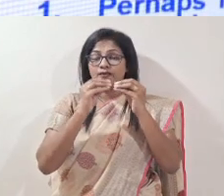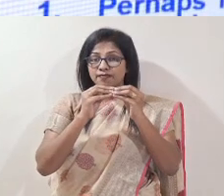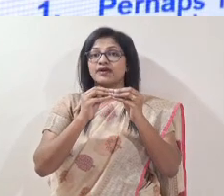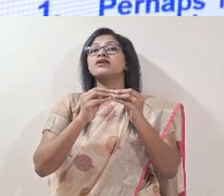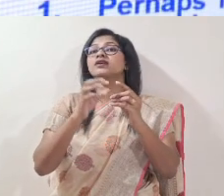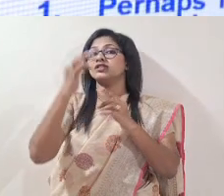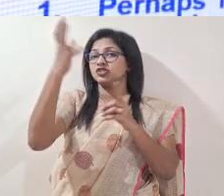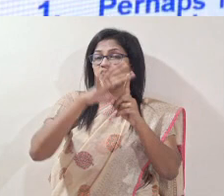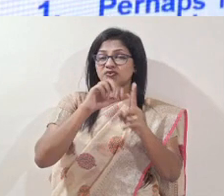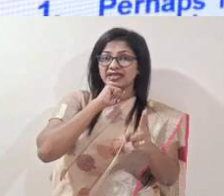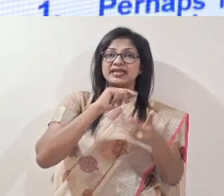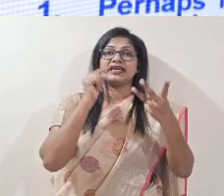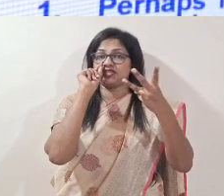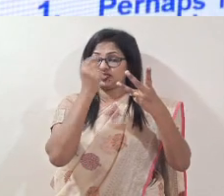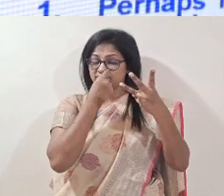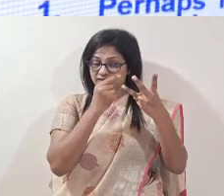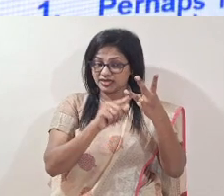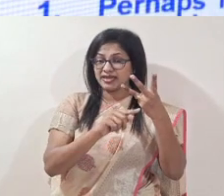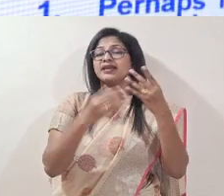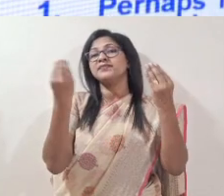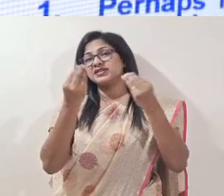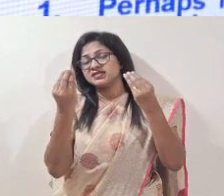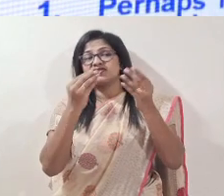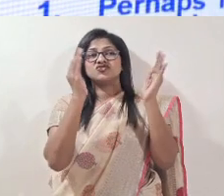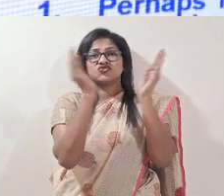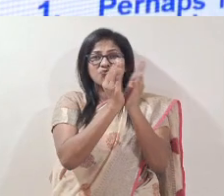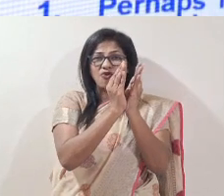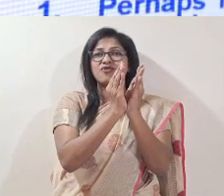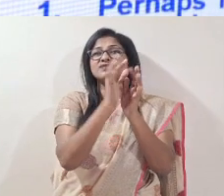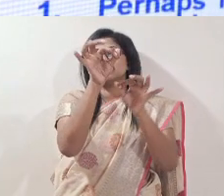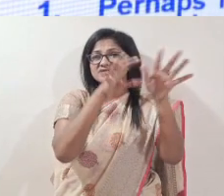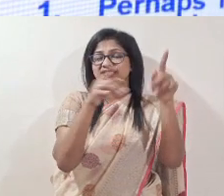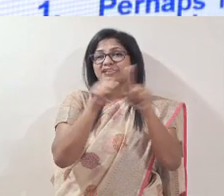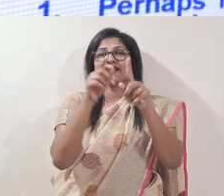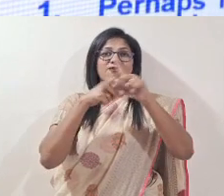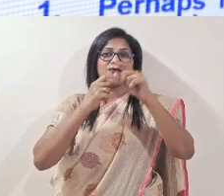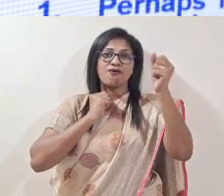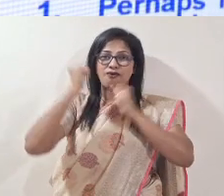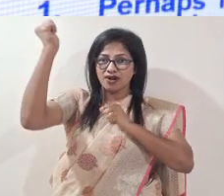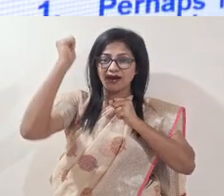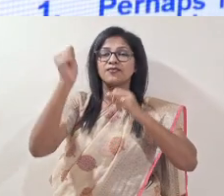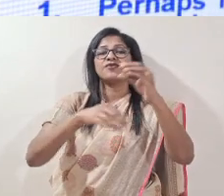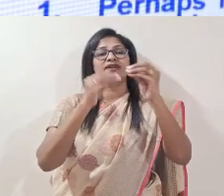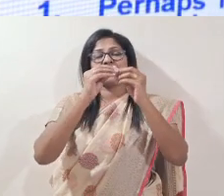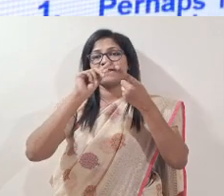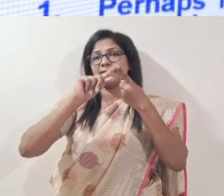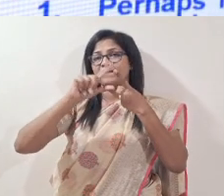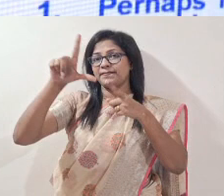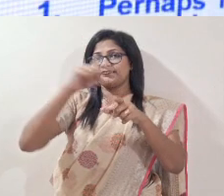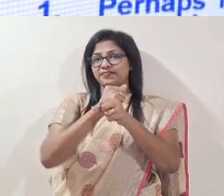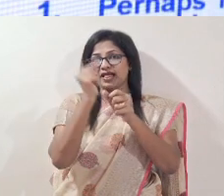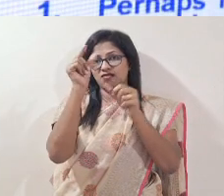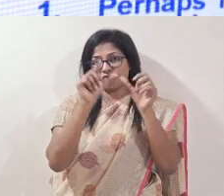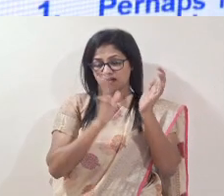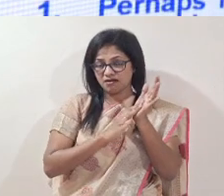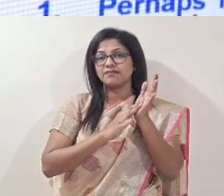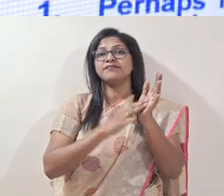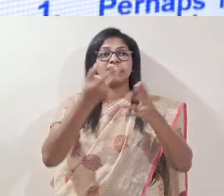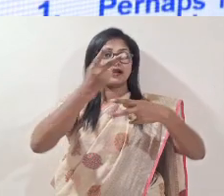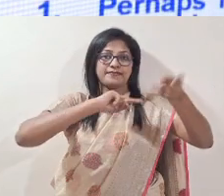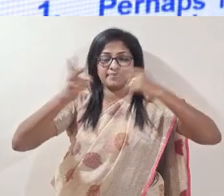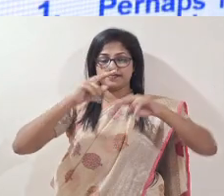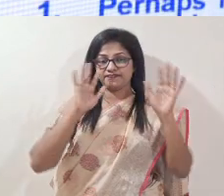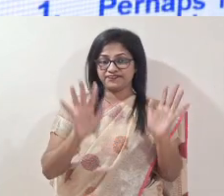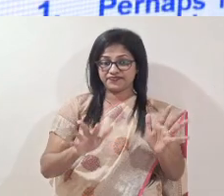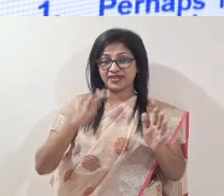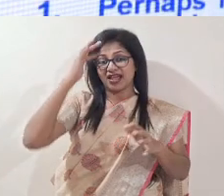Chennai, just to be there, and also small cities like Belgaum, Kolhapur. As hypothesized,